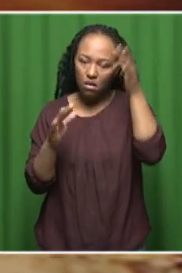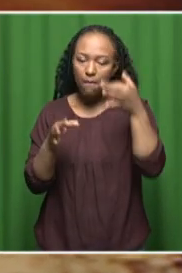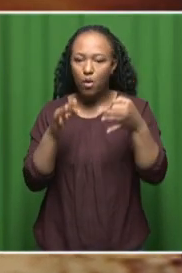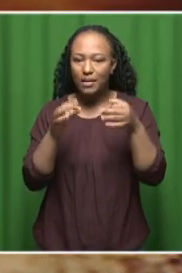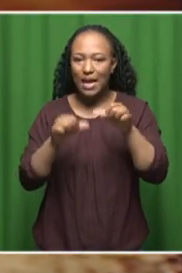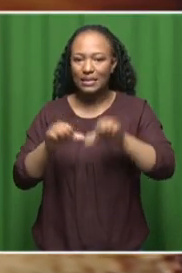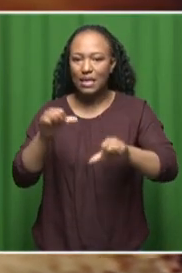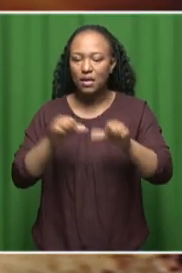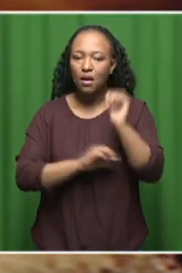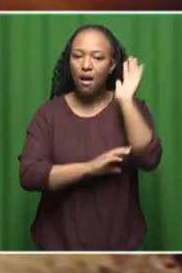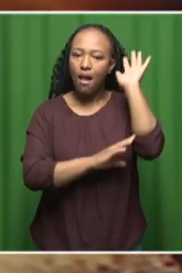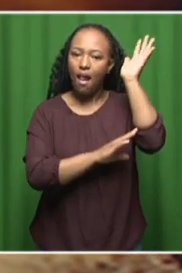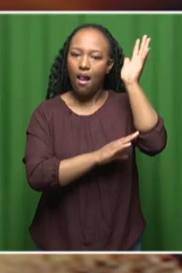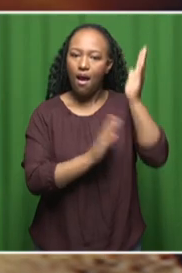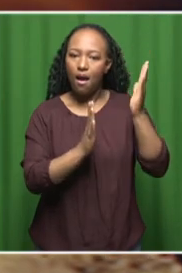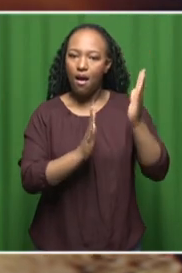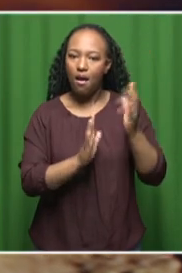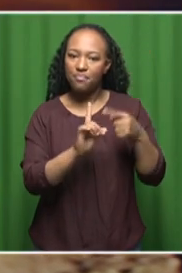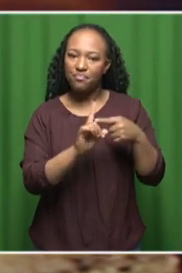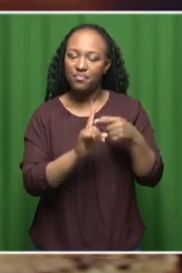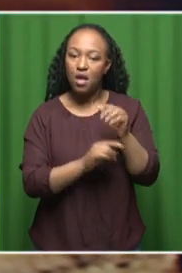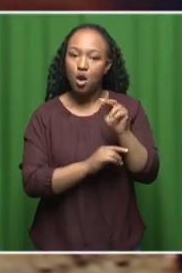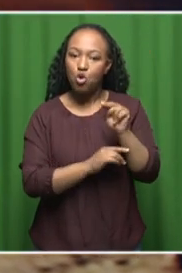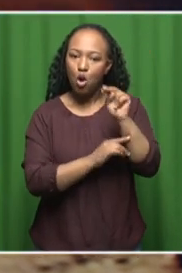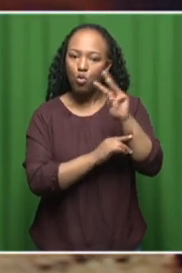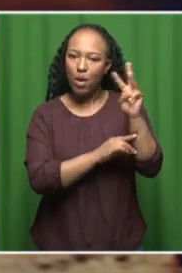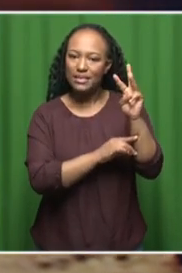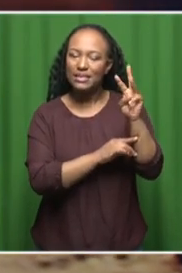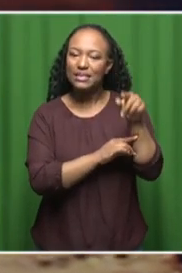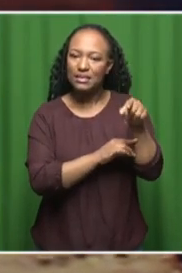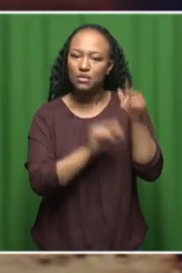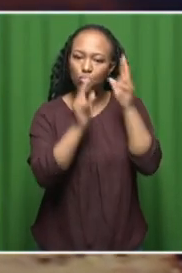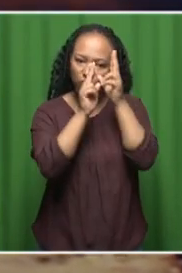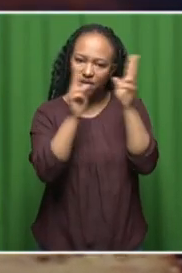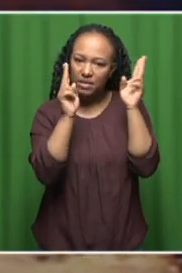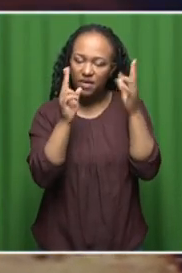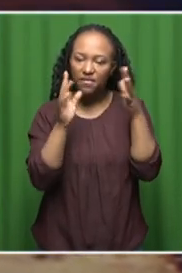science lecturer at the Northwest University, basically discussing the pros